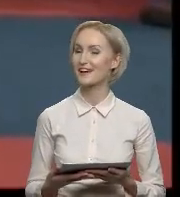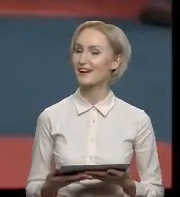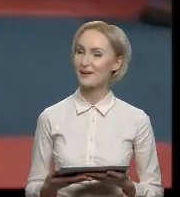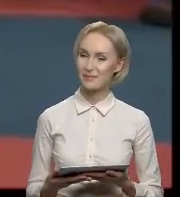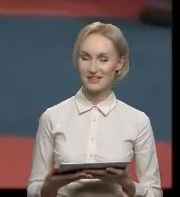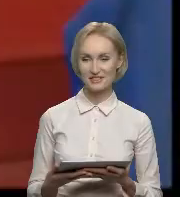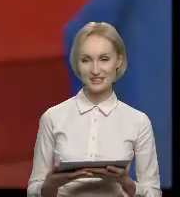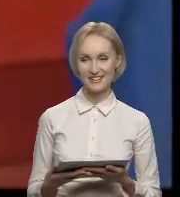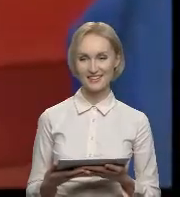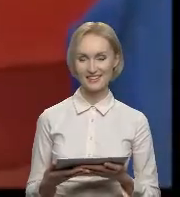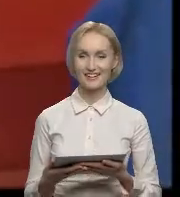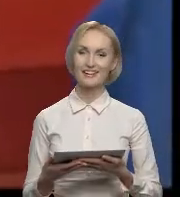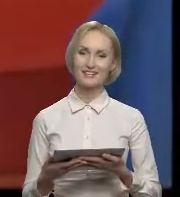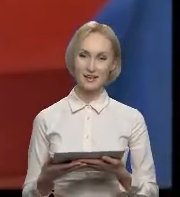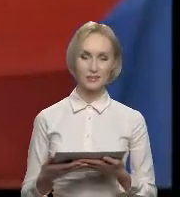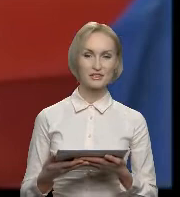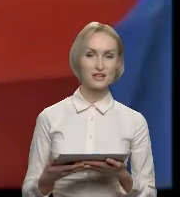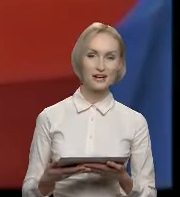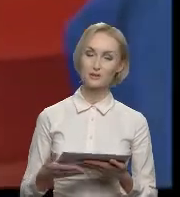person? You got a choice now.